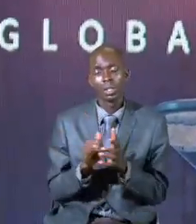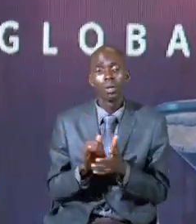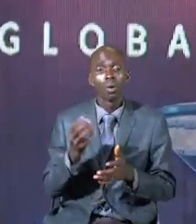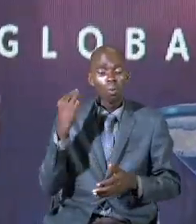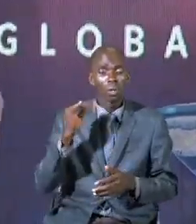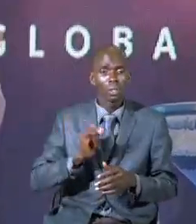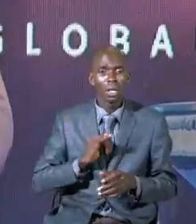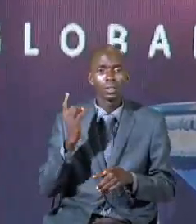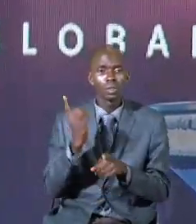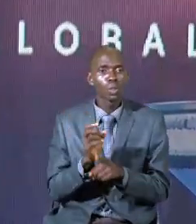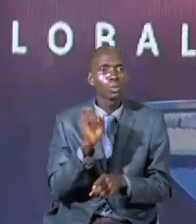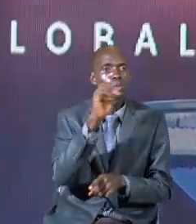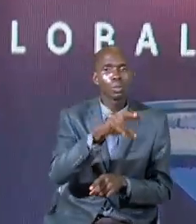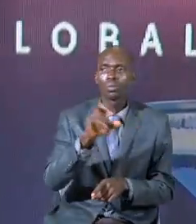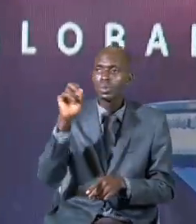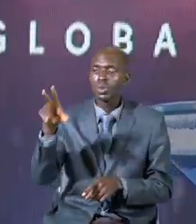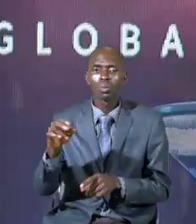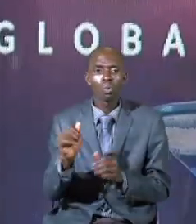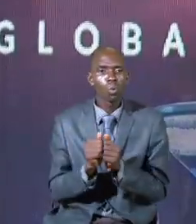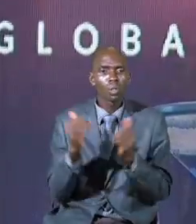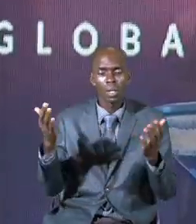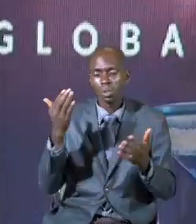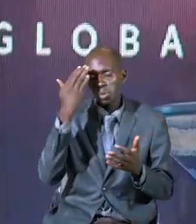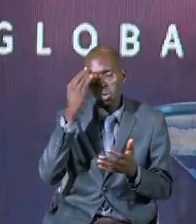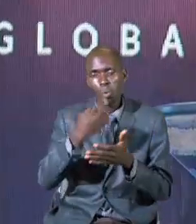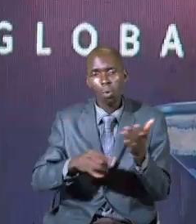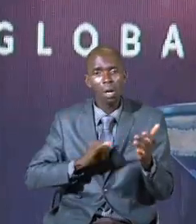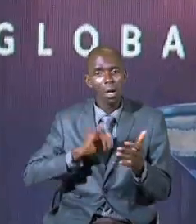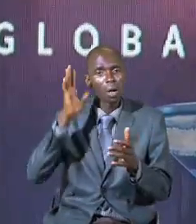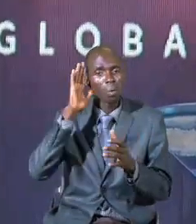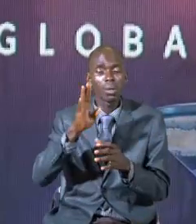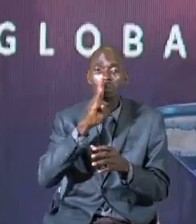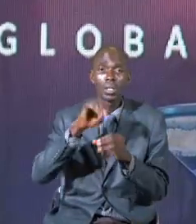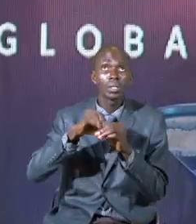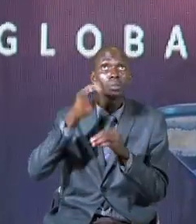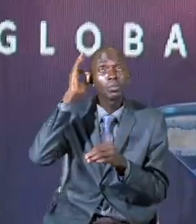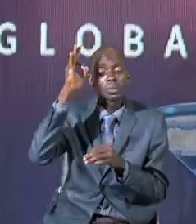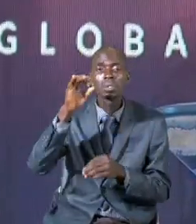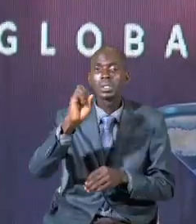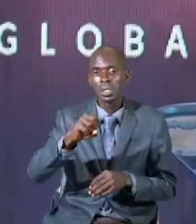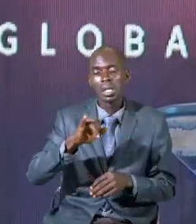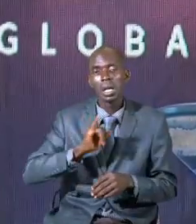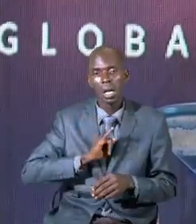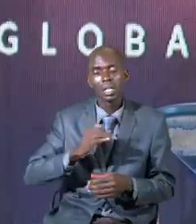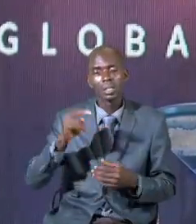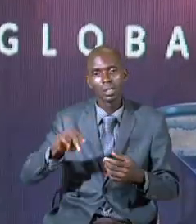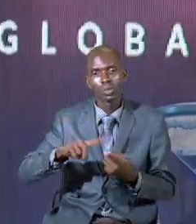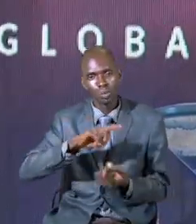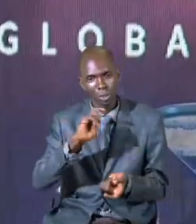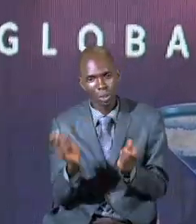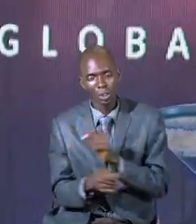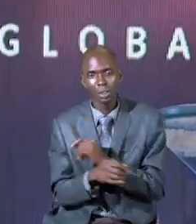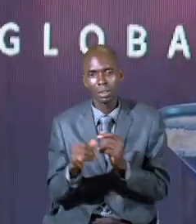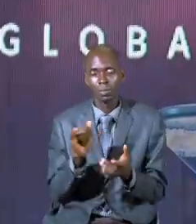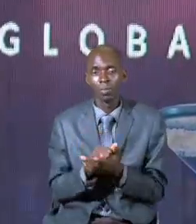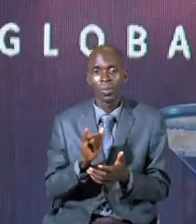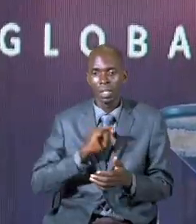I was going to achieve? Yes, I had to mend that. I had to mend my principles. I had to mend